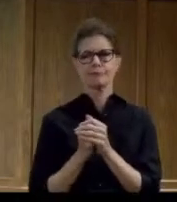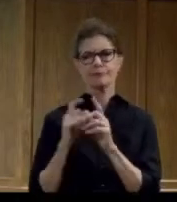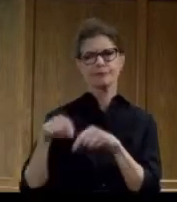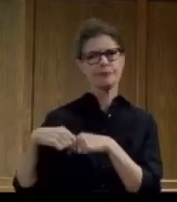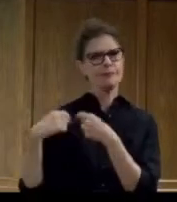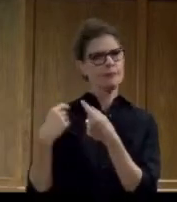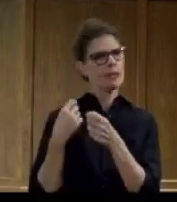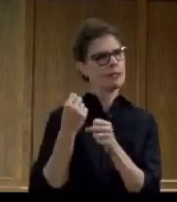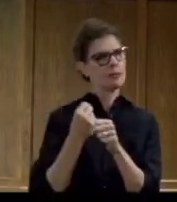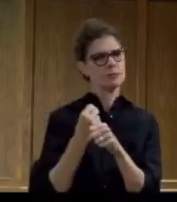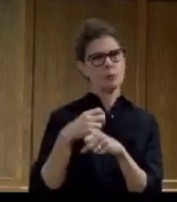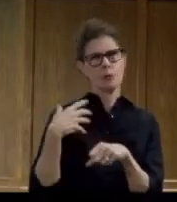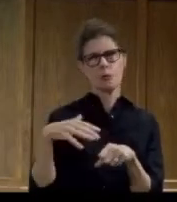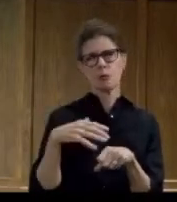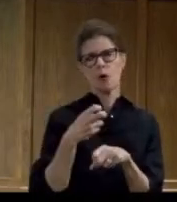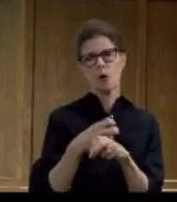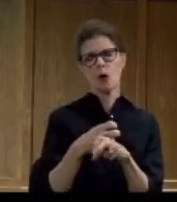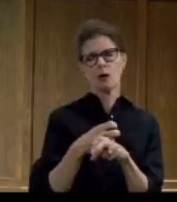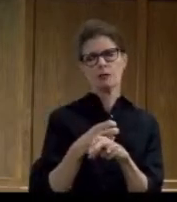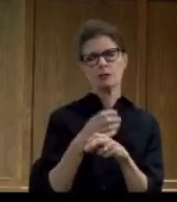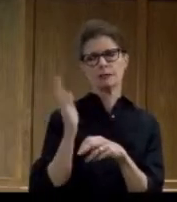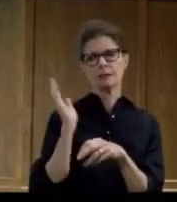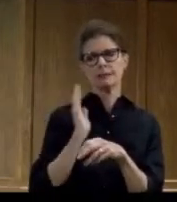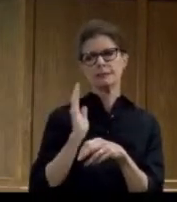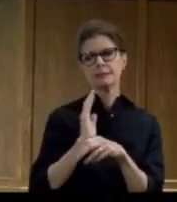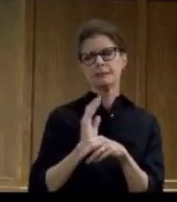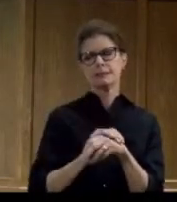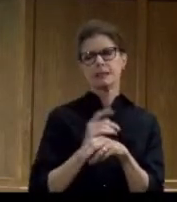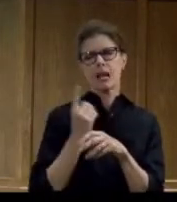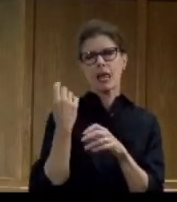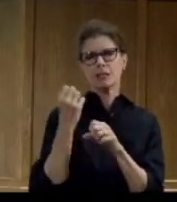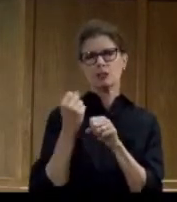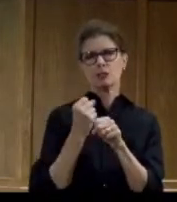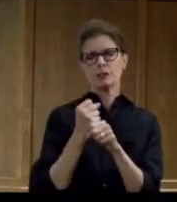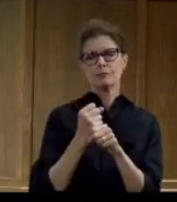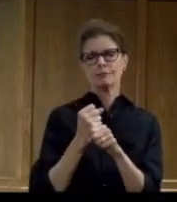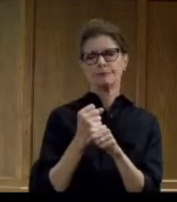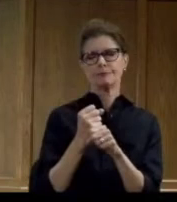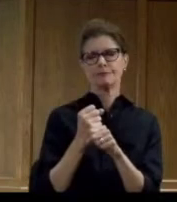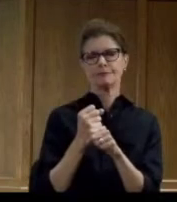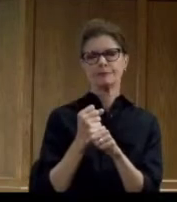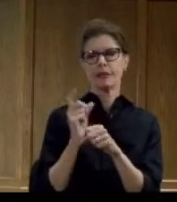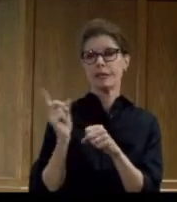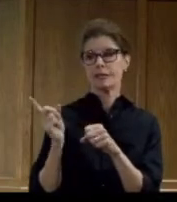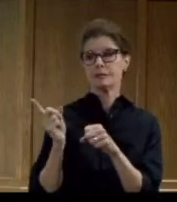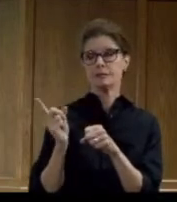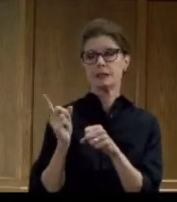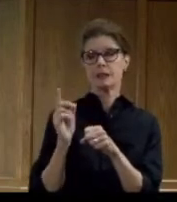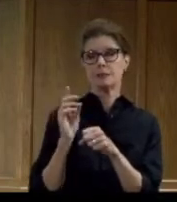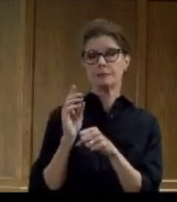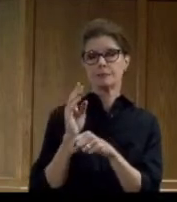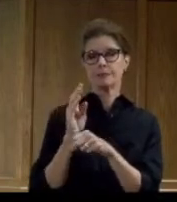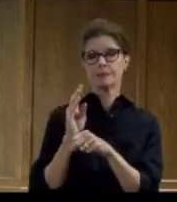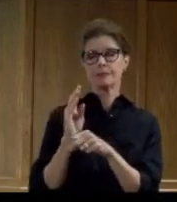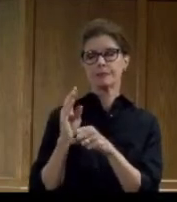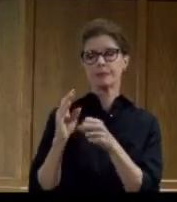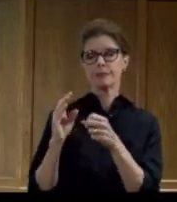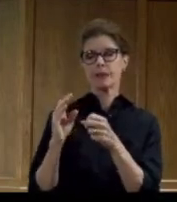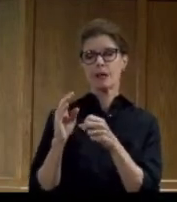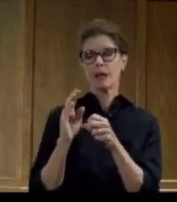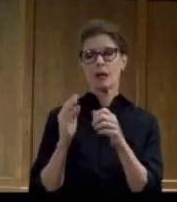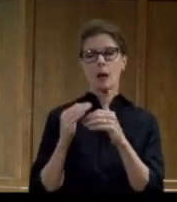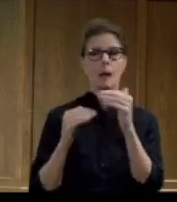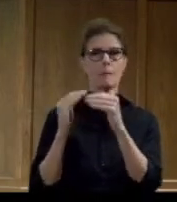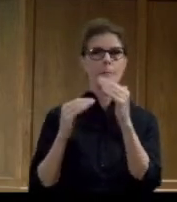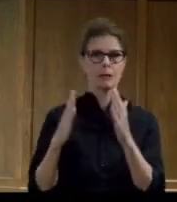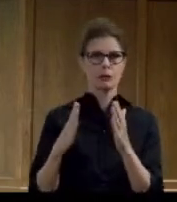Early in about March, April 2020, the building owner where he does his business actually called him and said, hey, I know that we're